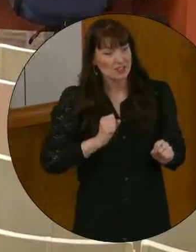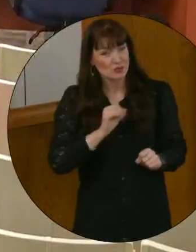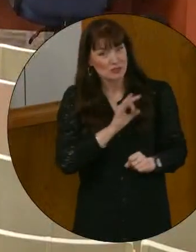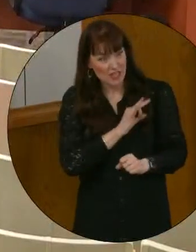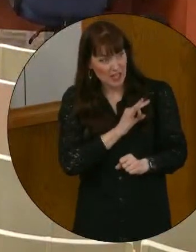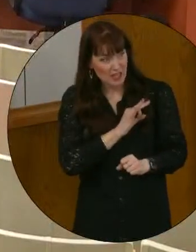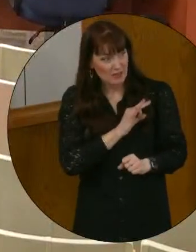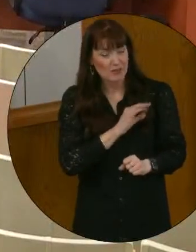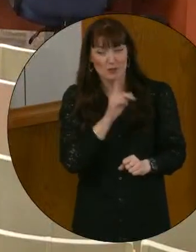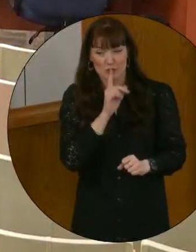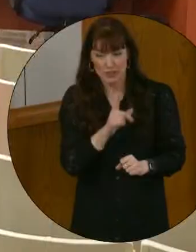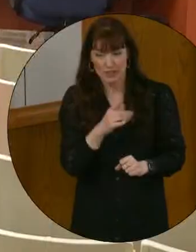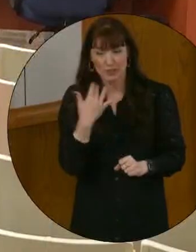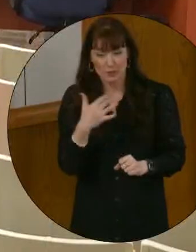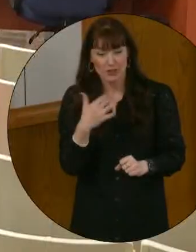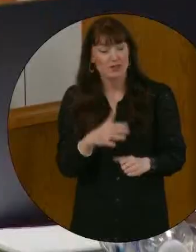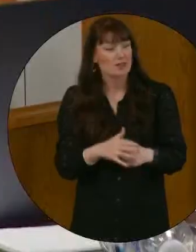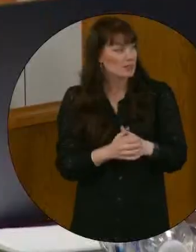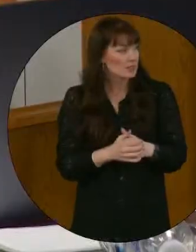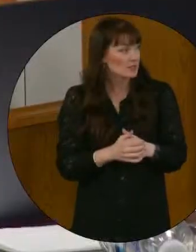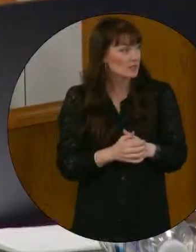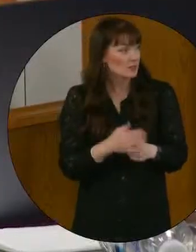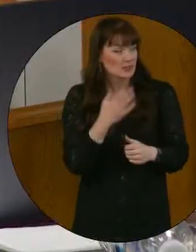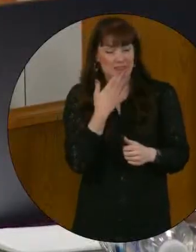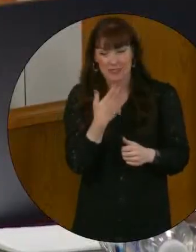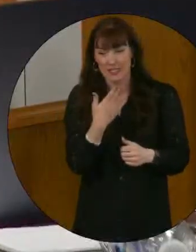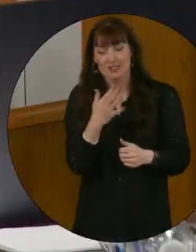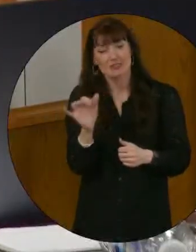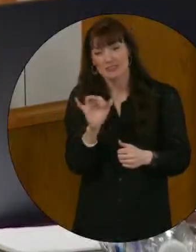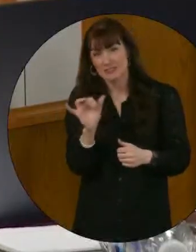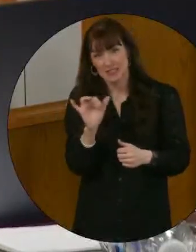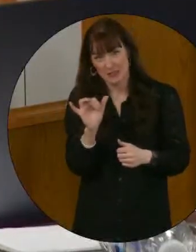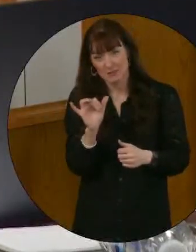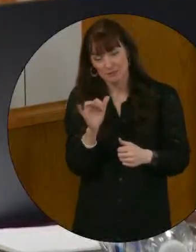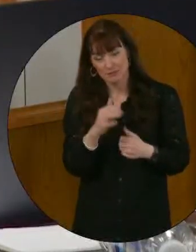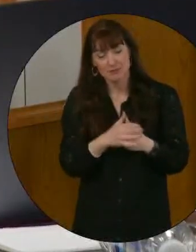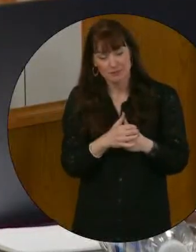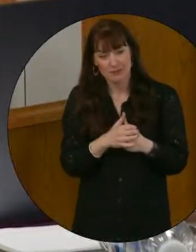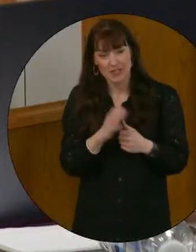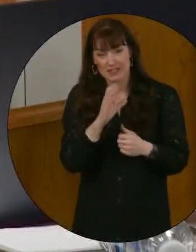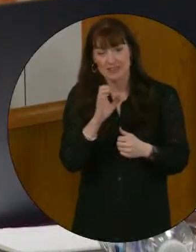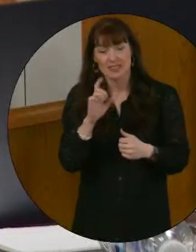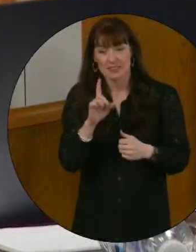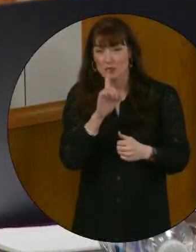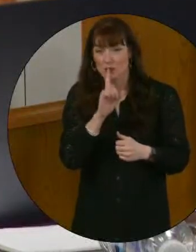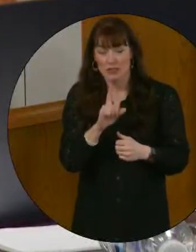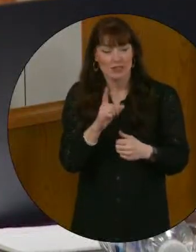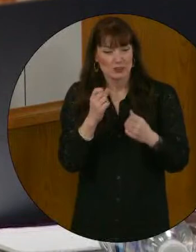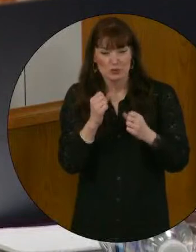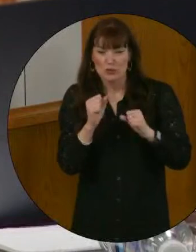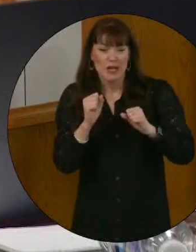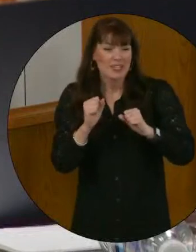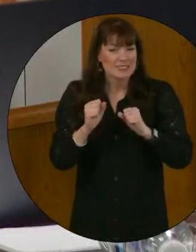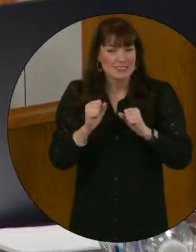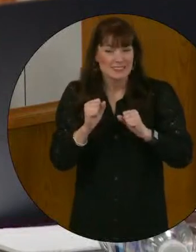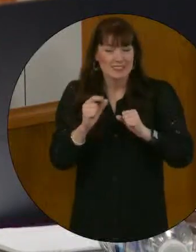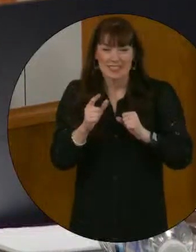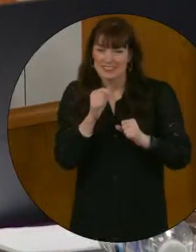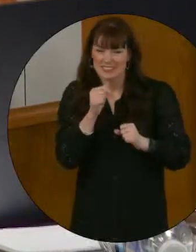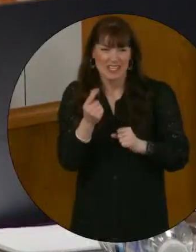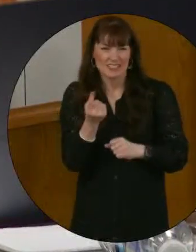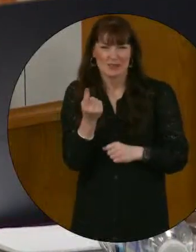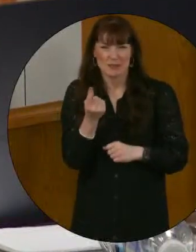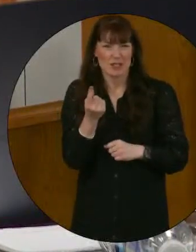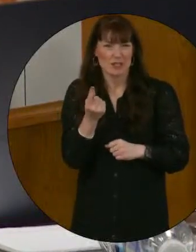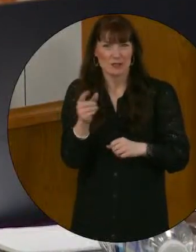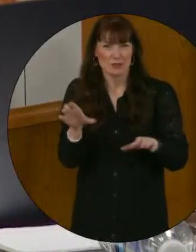I definitely want to echo the sentiments of my peers. I think that CCSD has gone out on a limb. It's something that this traditionally is not something that